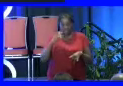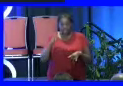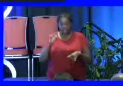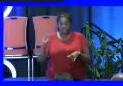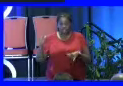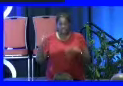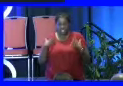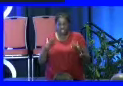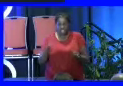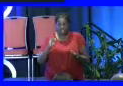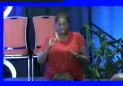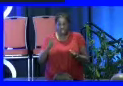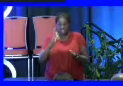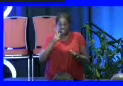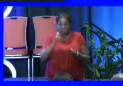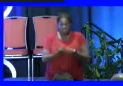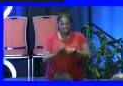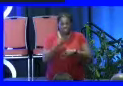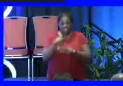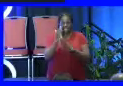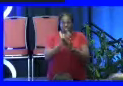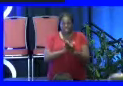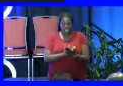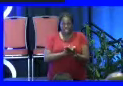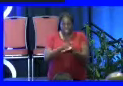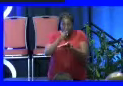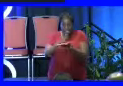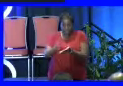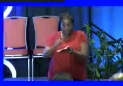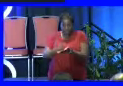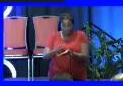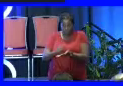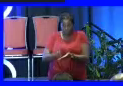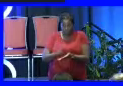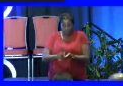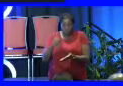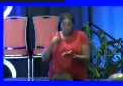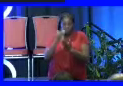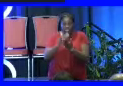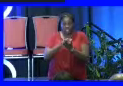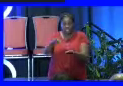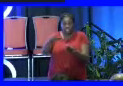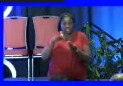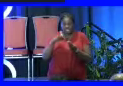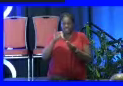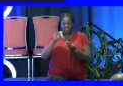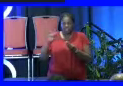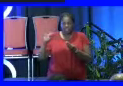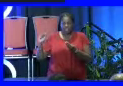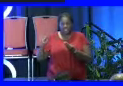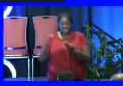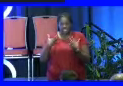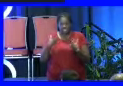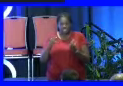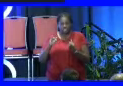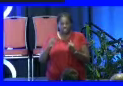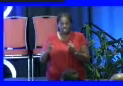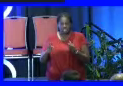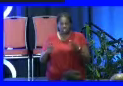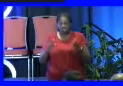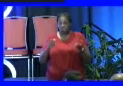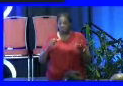they just send us a list. So we get a weekly input of Mass Health IDs, nothing else. So the Medicaid IDs, we